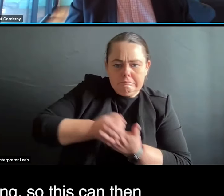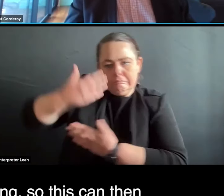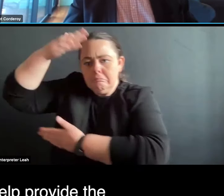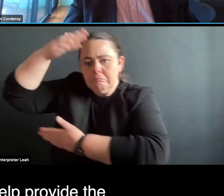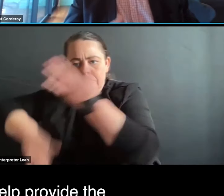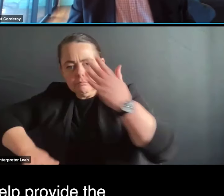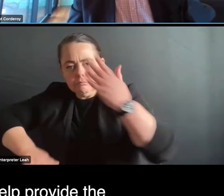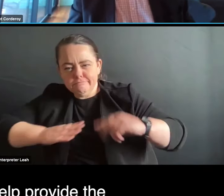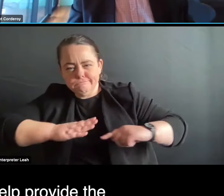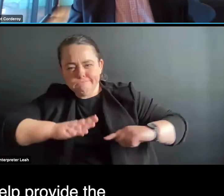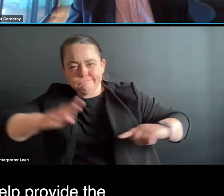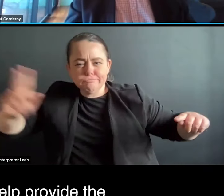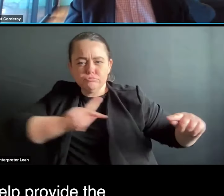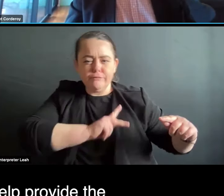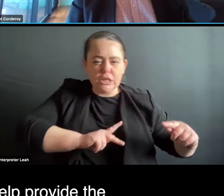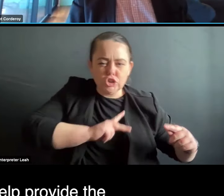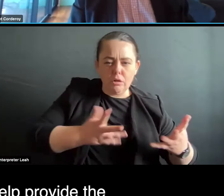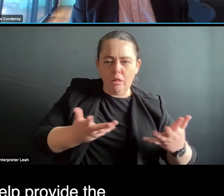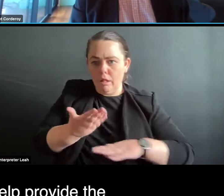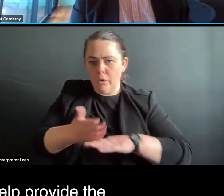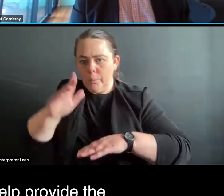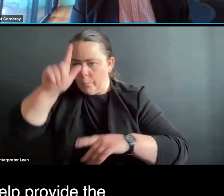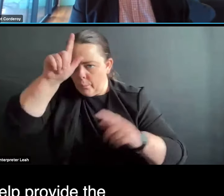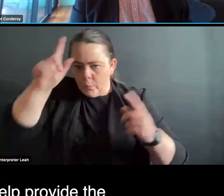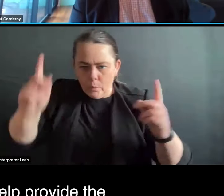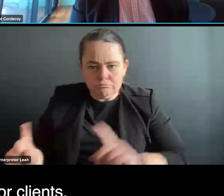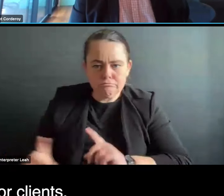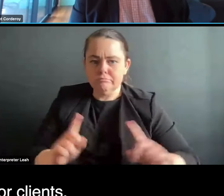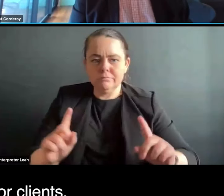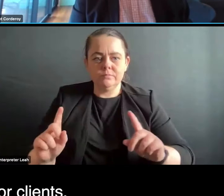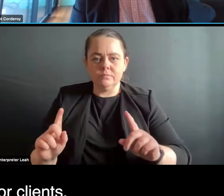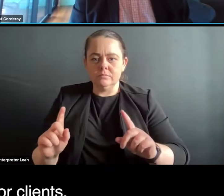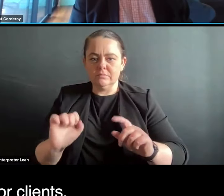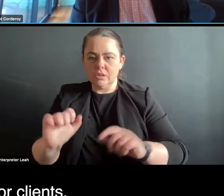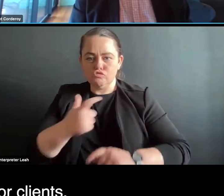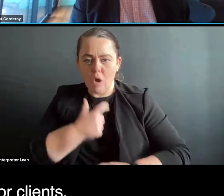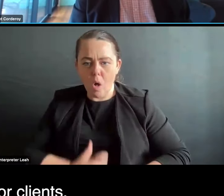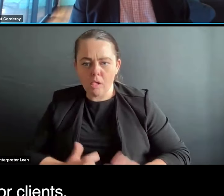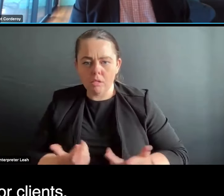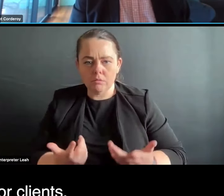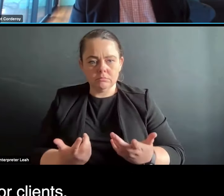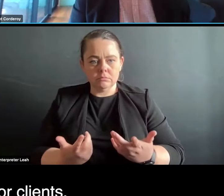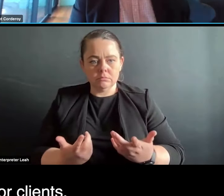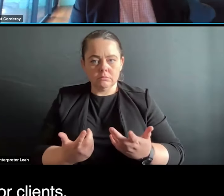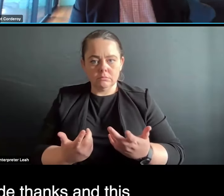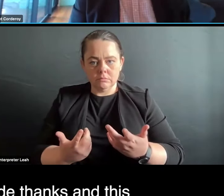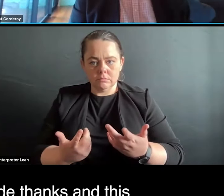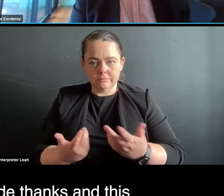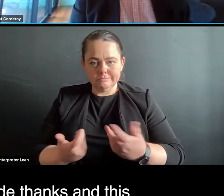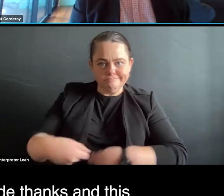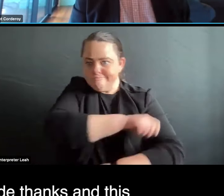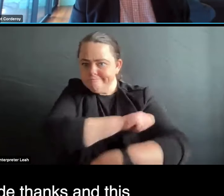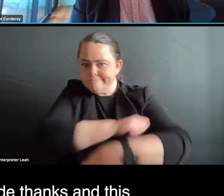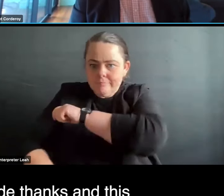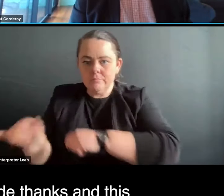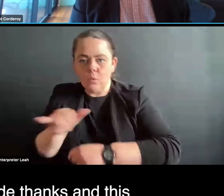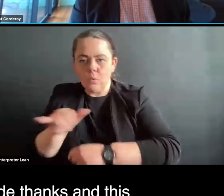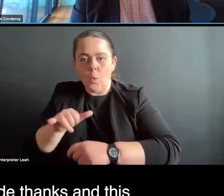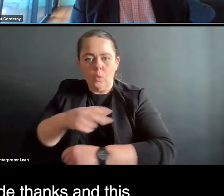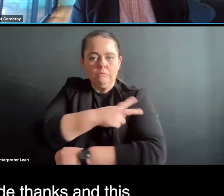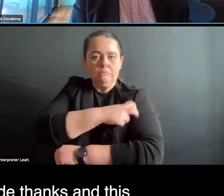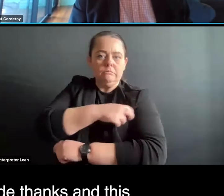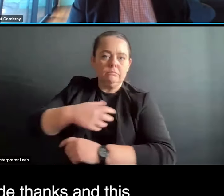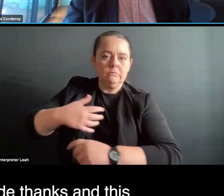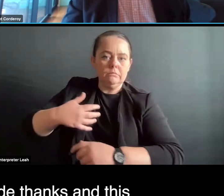this can then be put into the matrix to help provide the appropriate funding for clients. So if we just go to the next